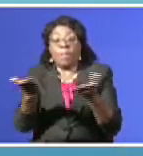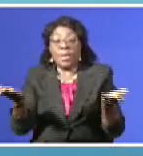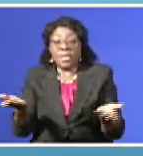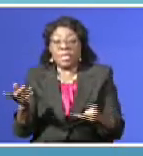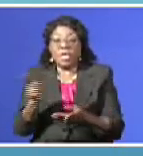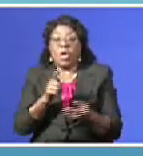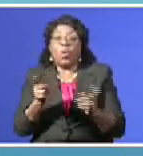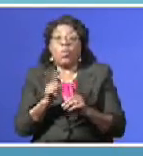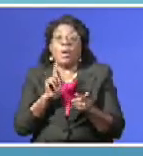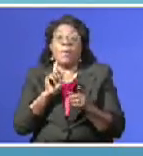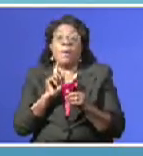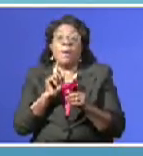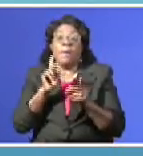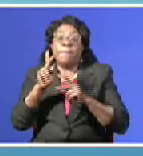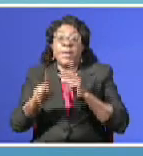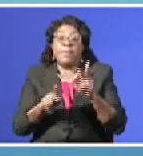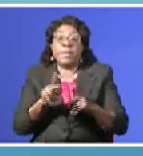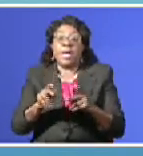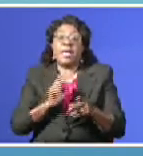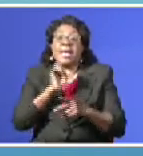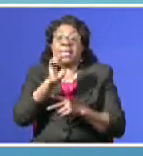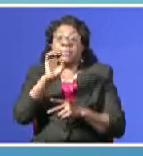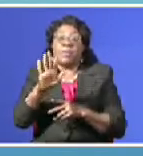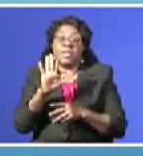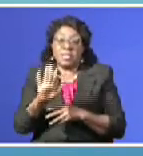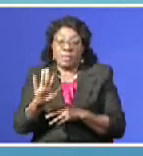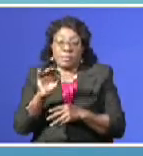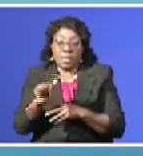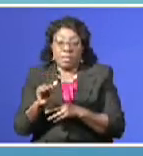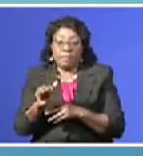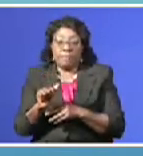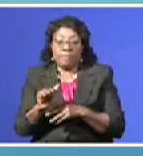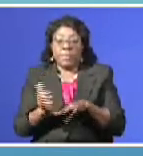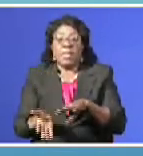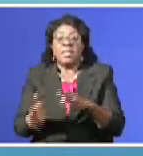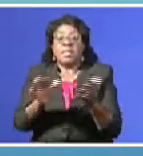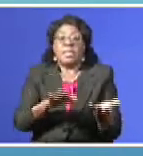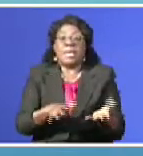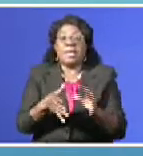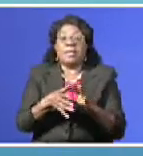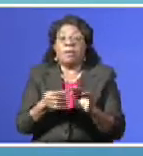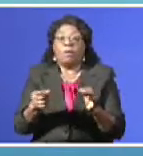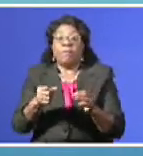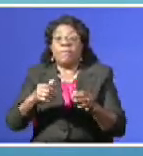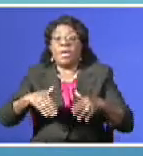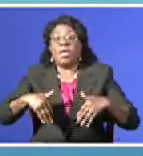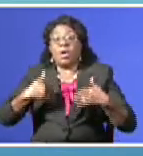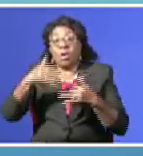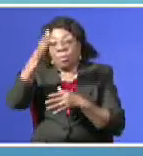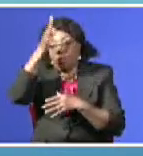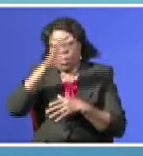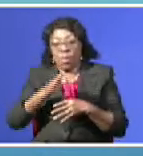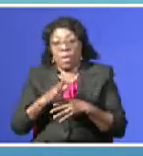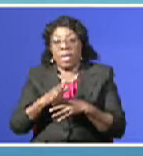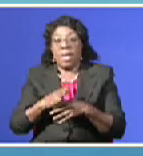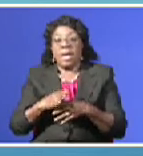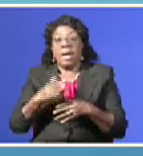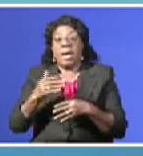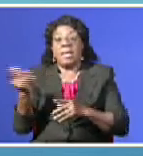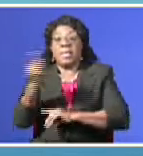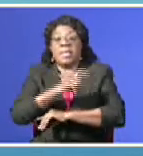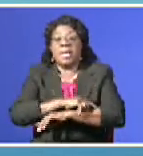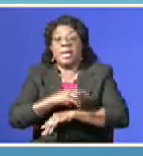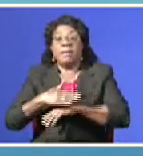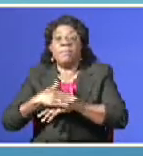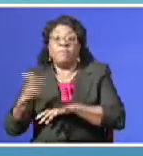death yesterday of the young boy and the one day before of the ex-policeman really rings true for us, that we